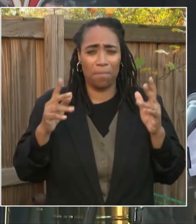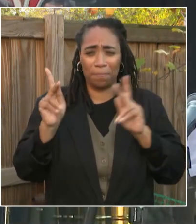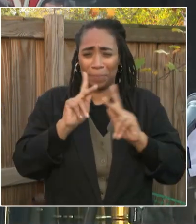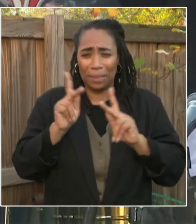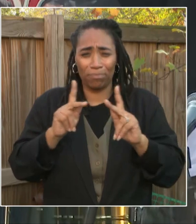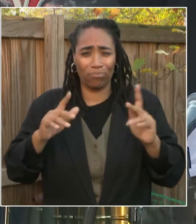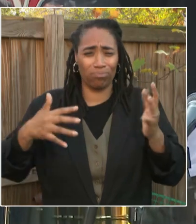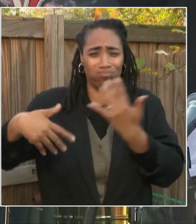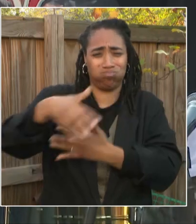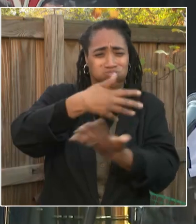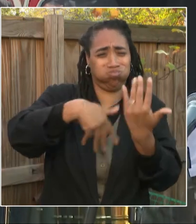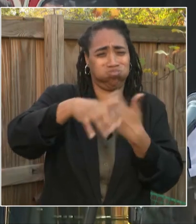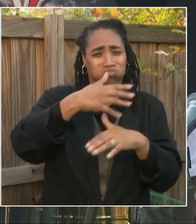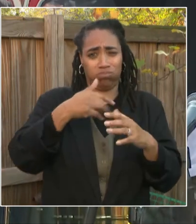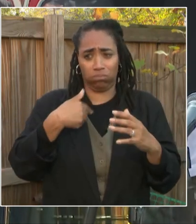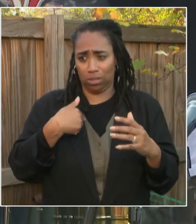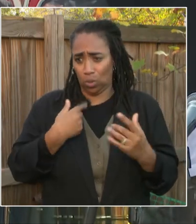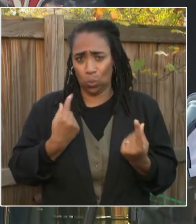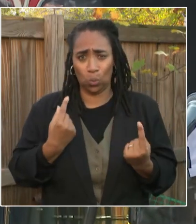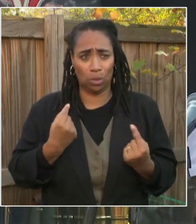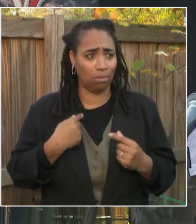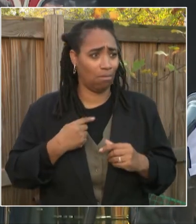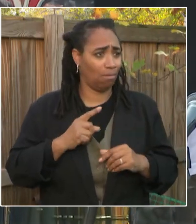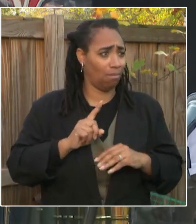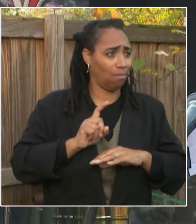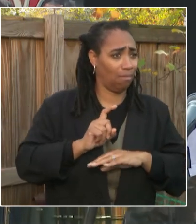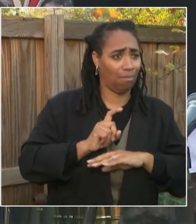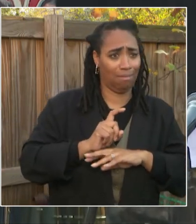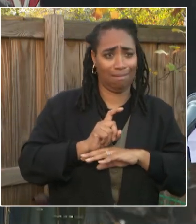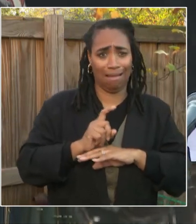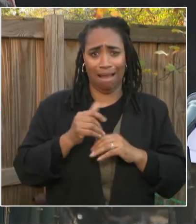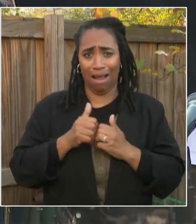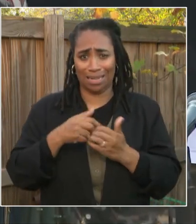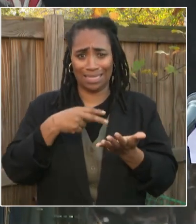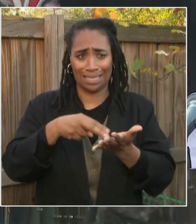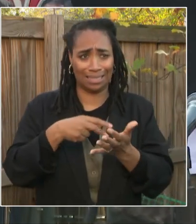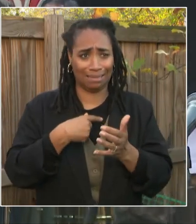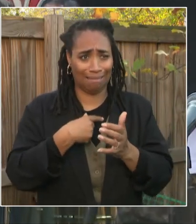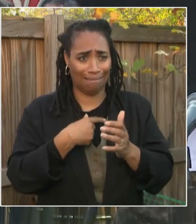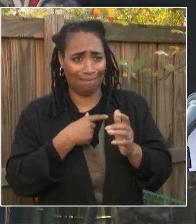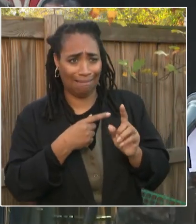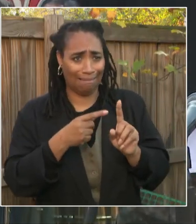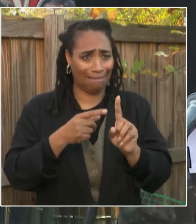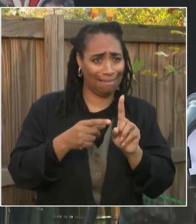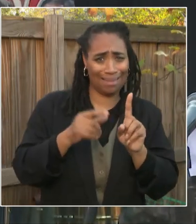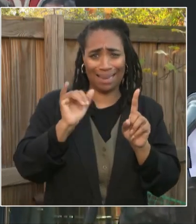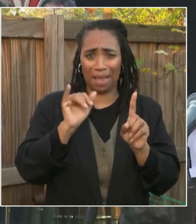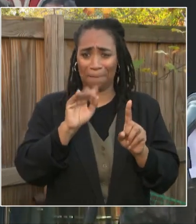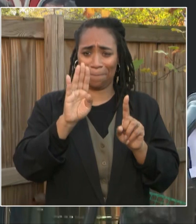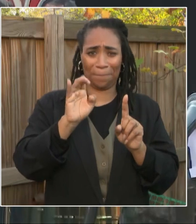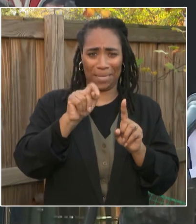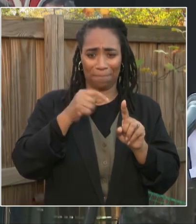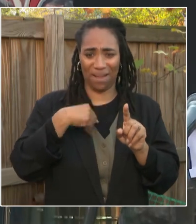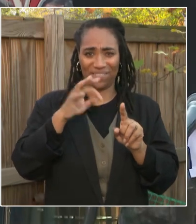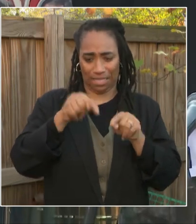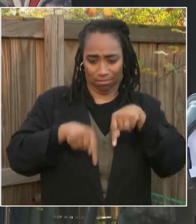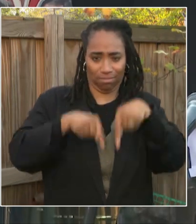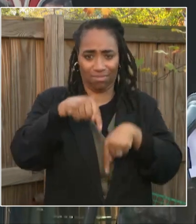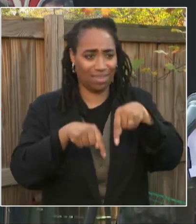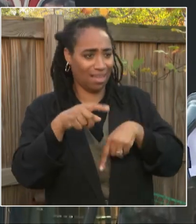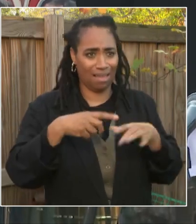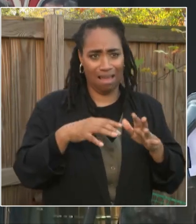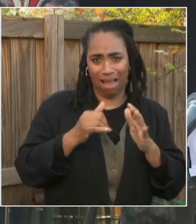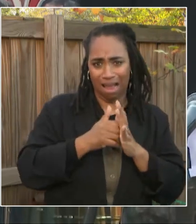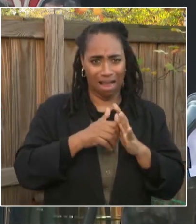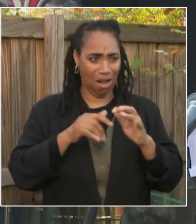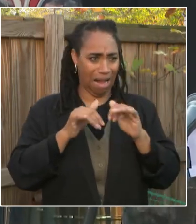there in the bleachers. I was never introduced or invited to a live go-go, by the way, so I guess everybody thought that I wasn't going to be able to beat my